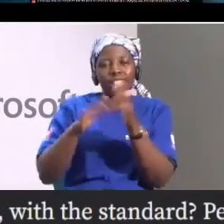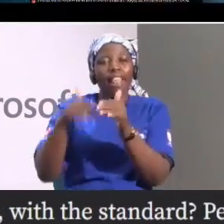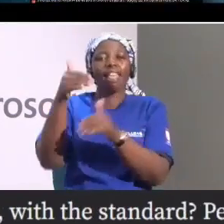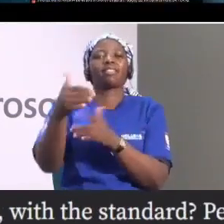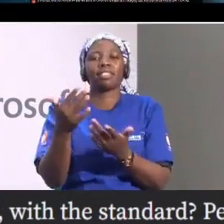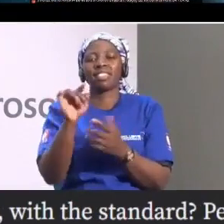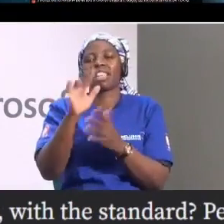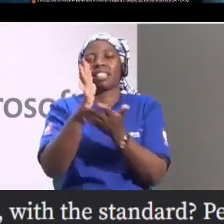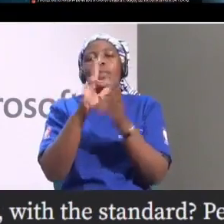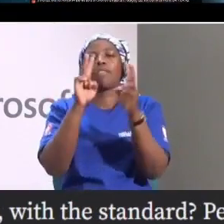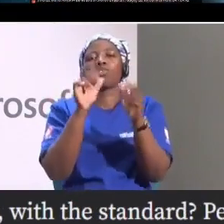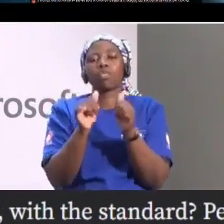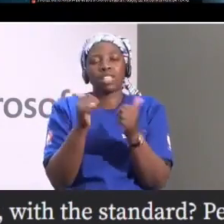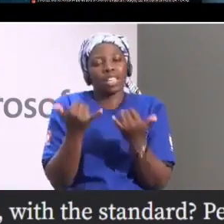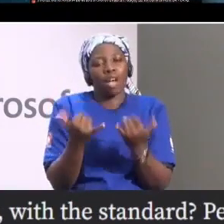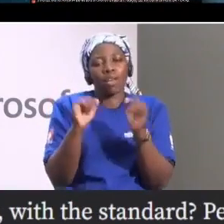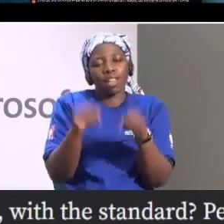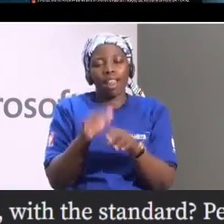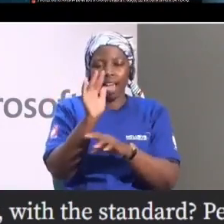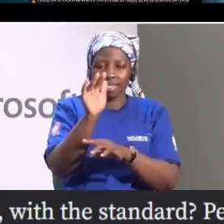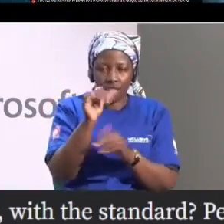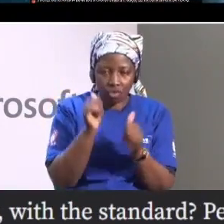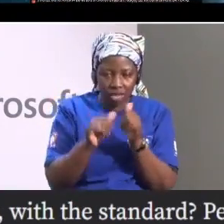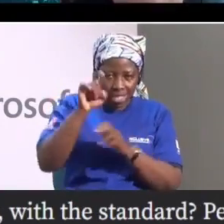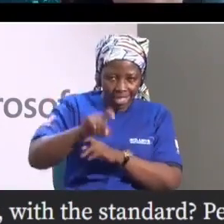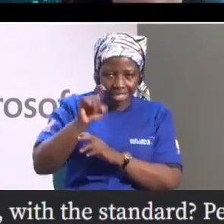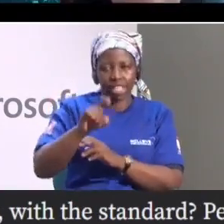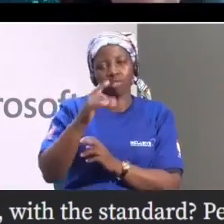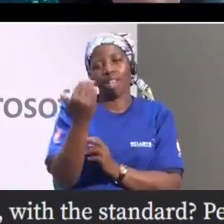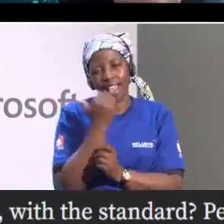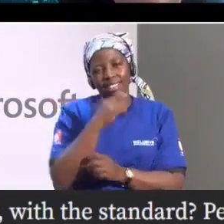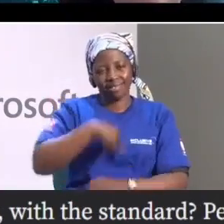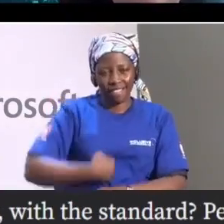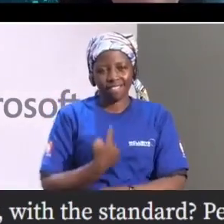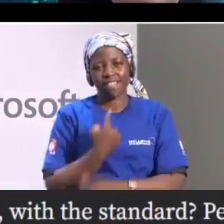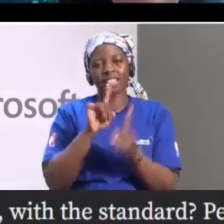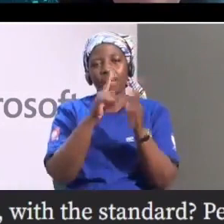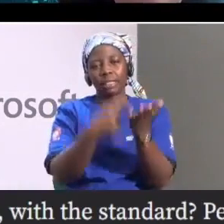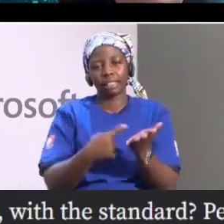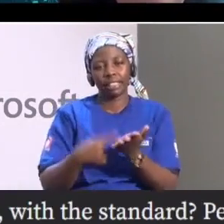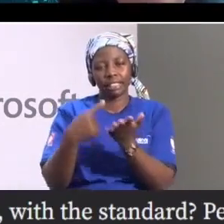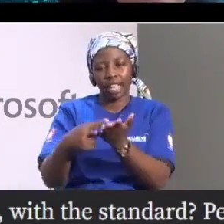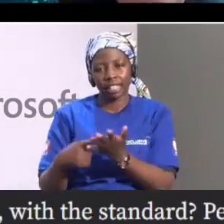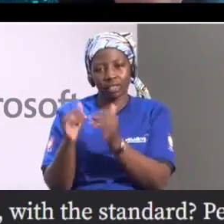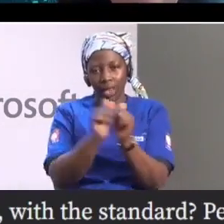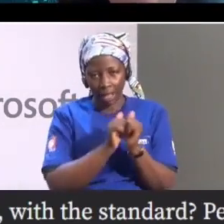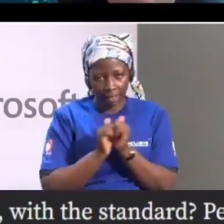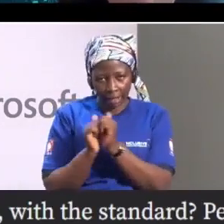some of the issues which we might now need to ask ourselves and discuss